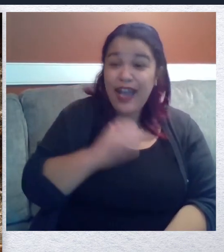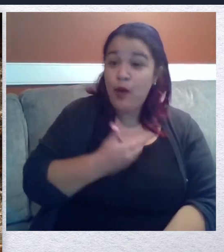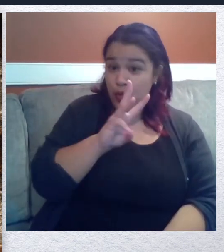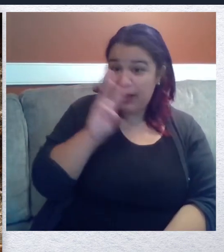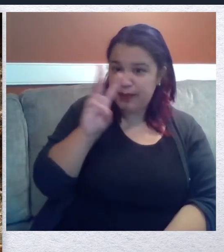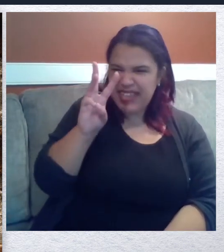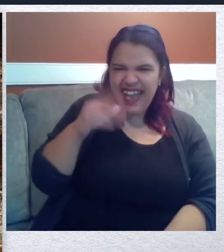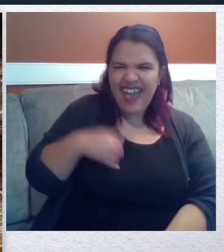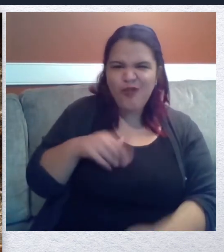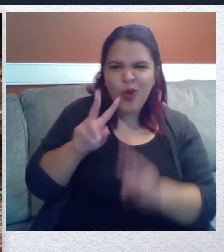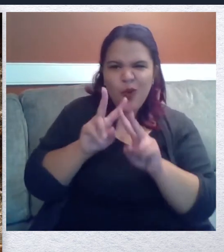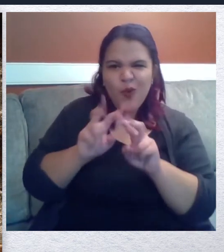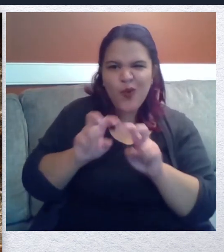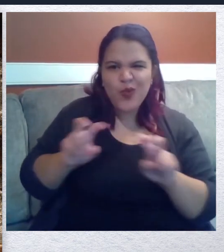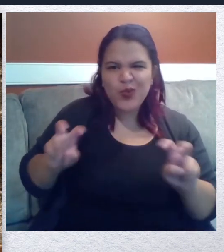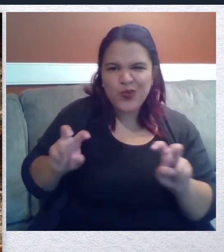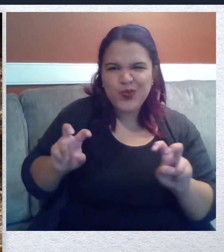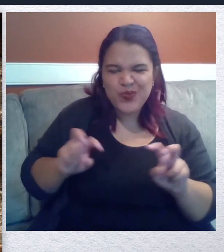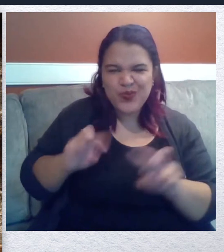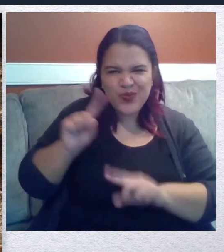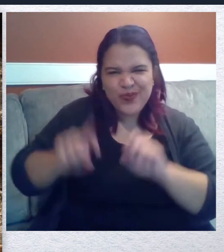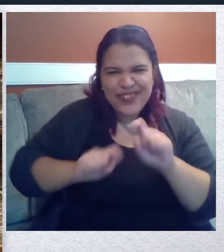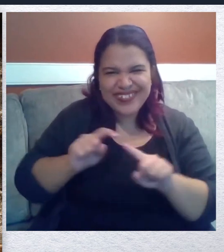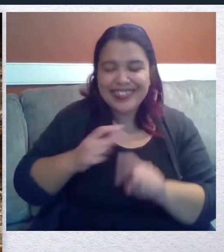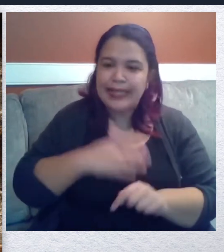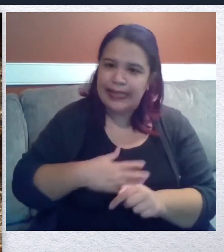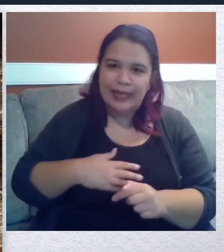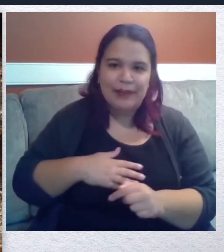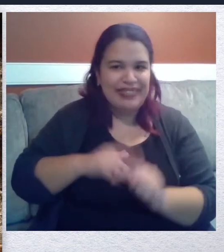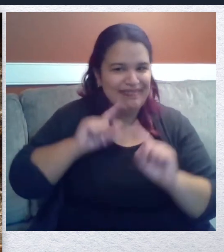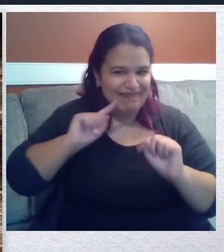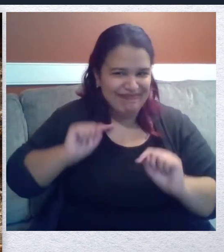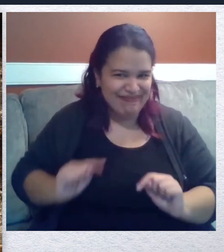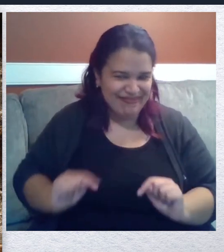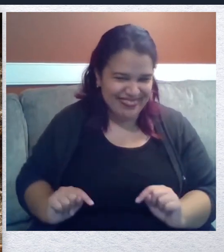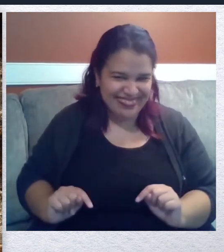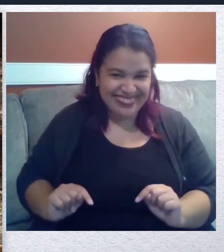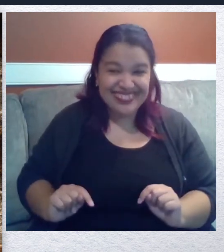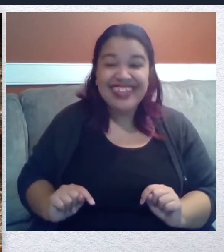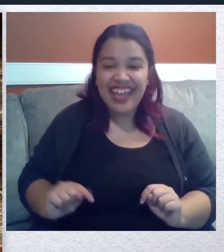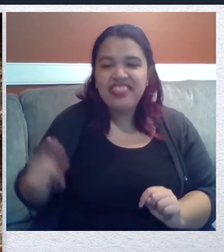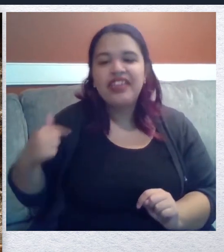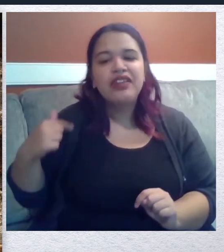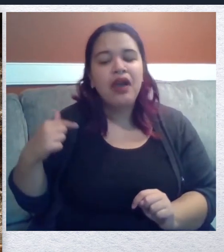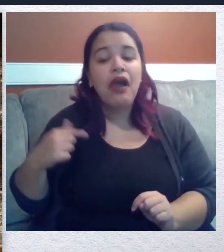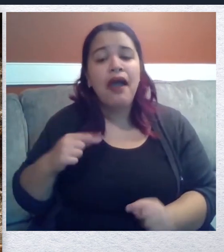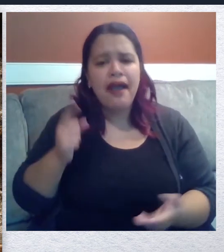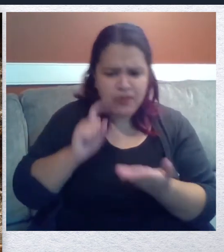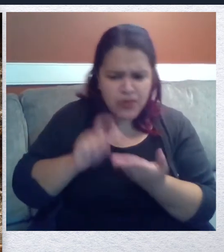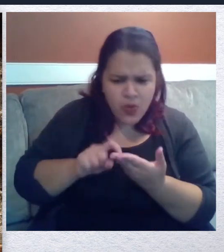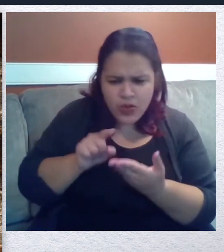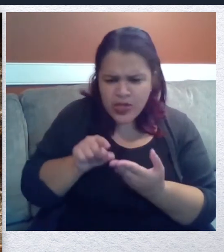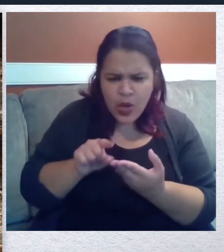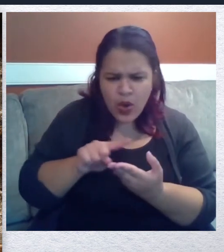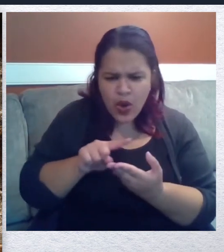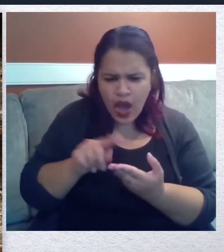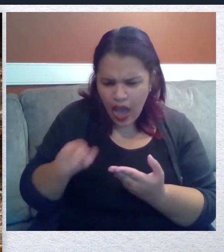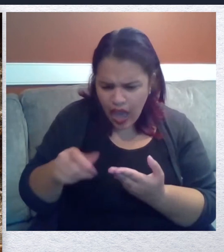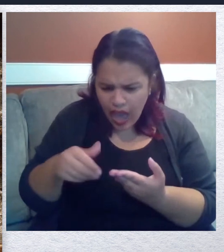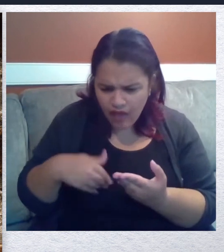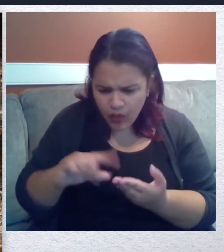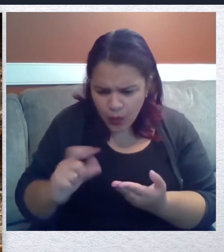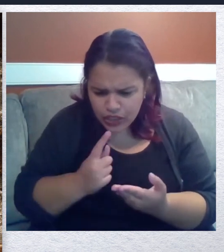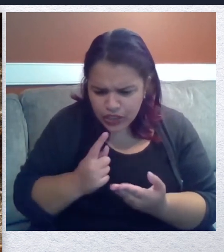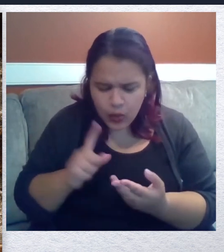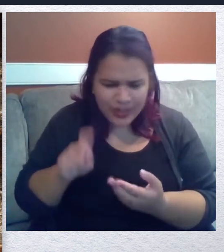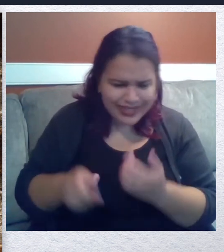recording and the resource guide, so that we can follow up with you if you have any questions or need assistance. And